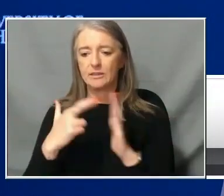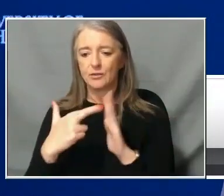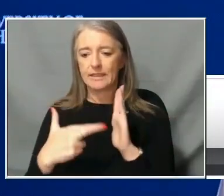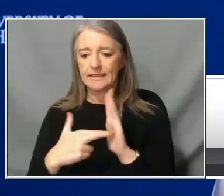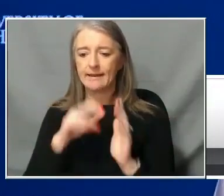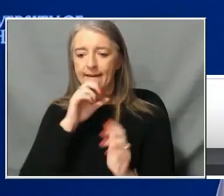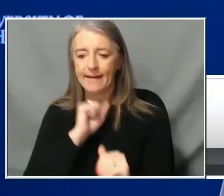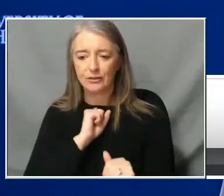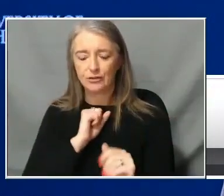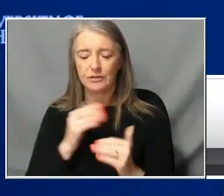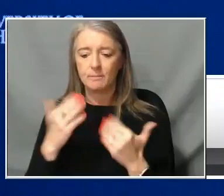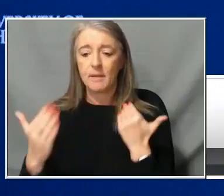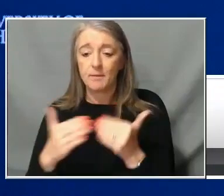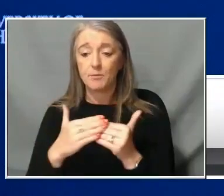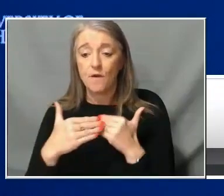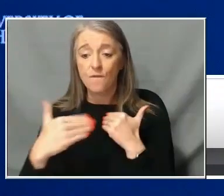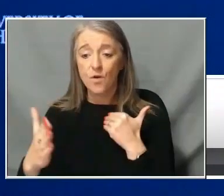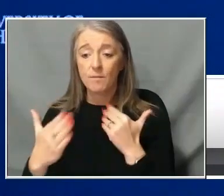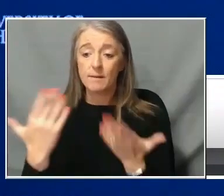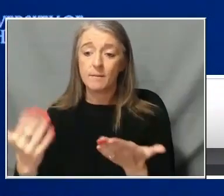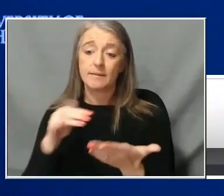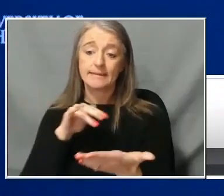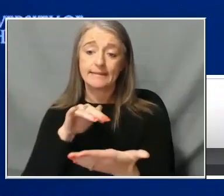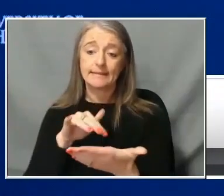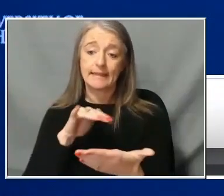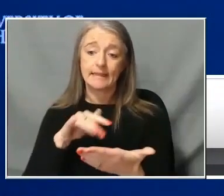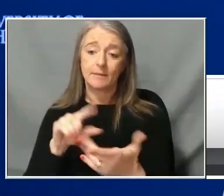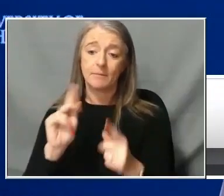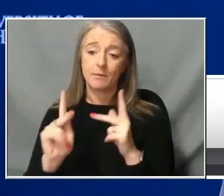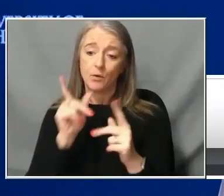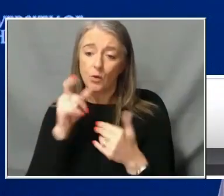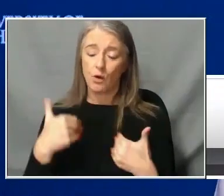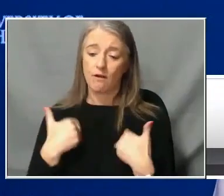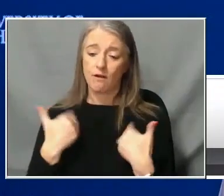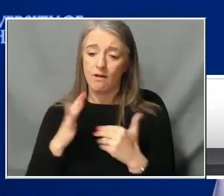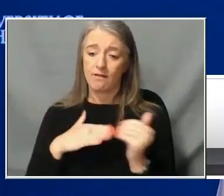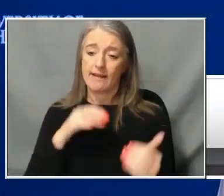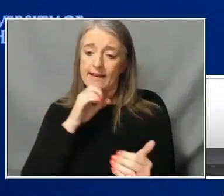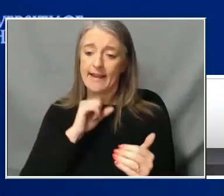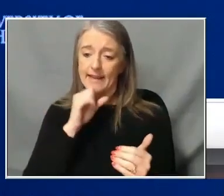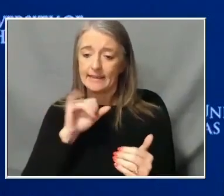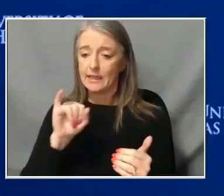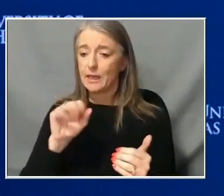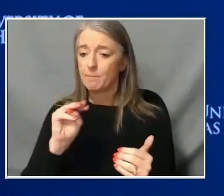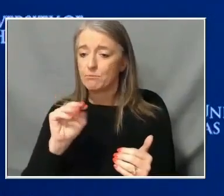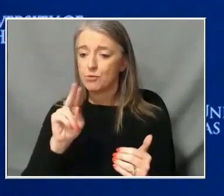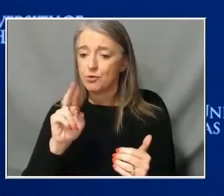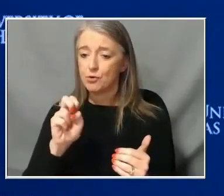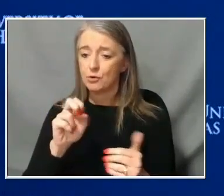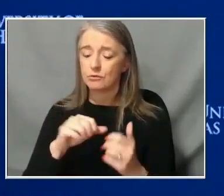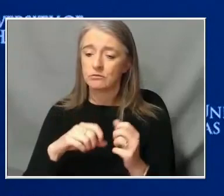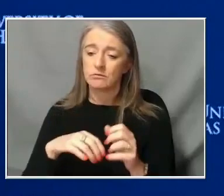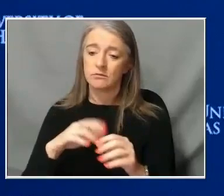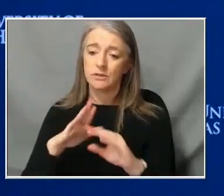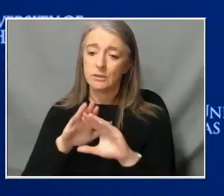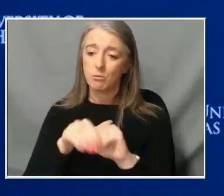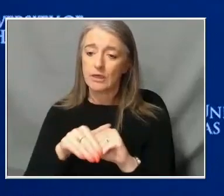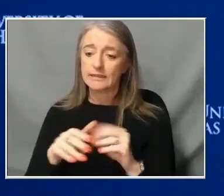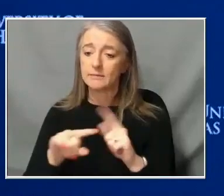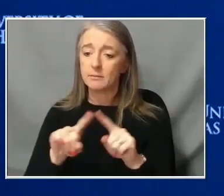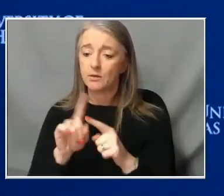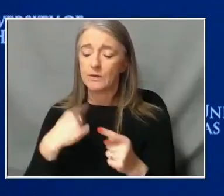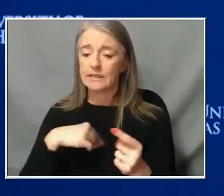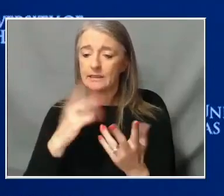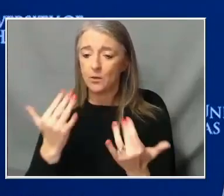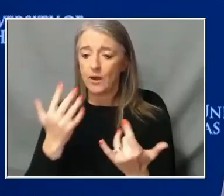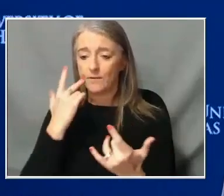maybe moving forward, there may be studies in those that are younger than that age but immune suppressed and may see benefit from that as well. But we need to wait for the data